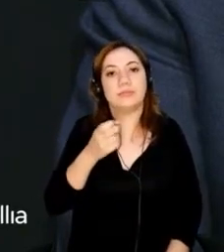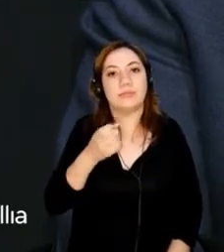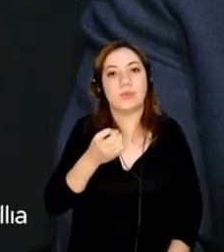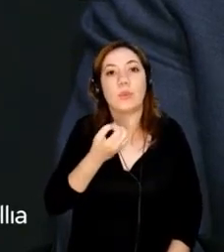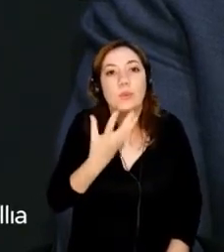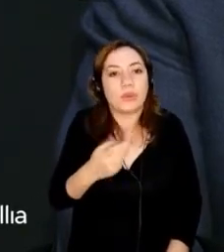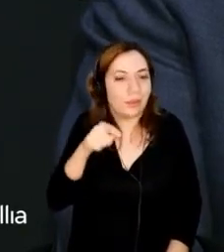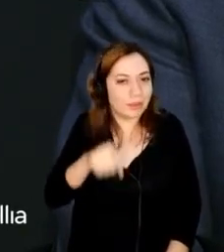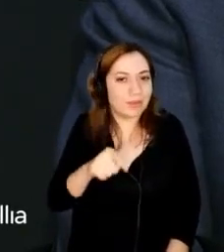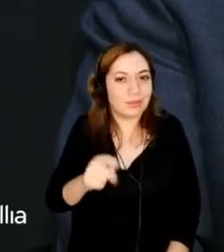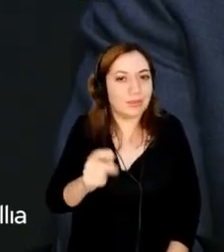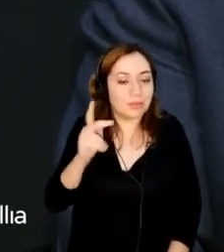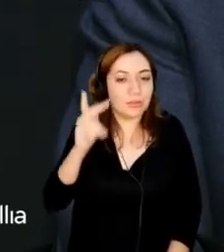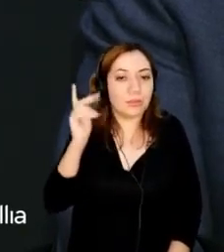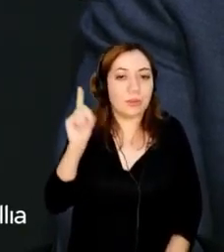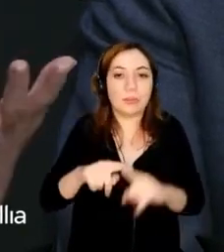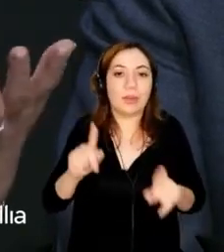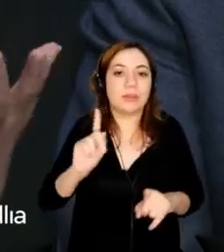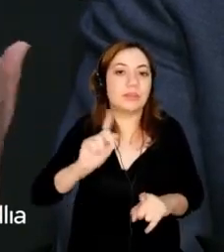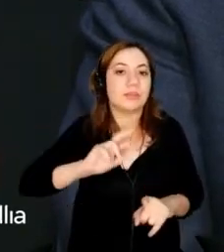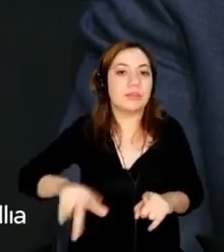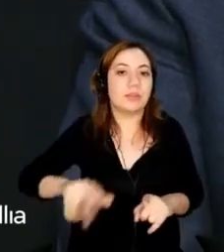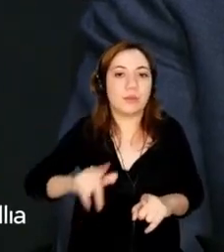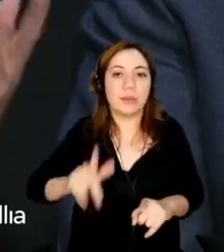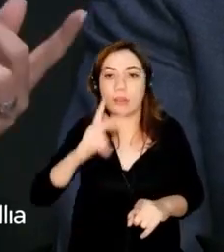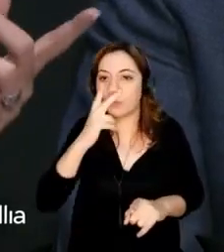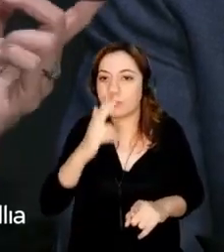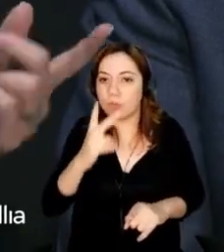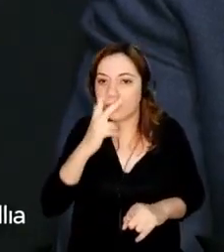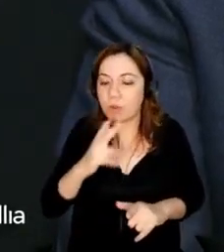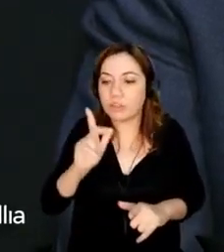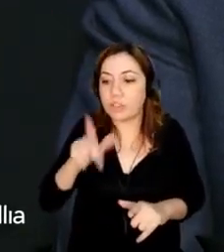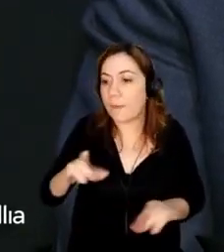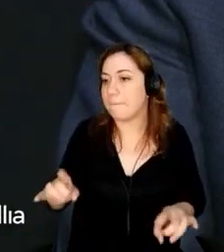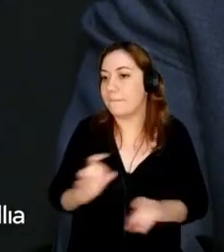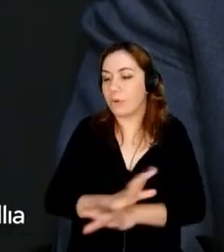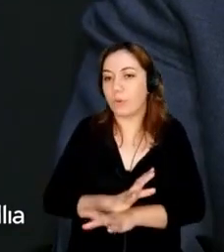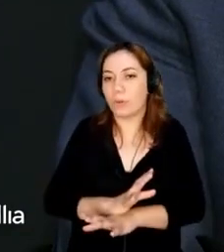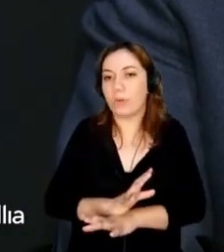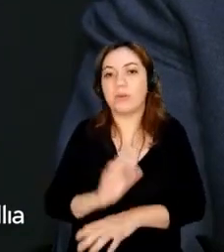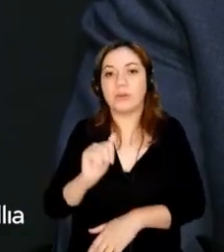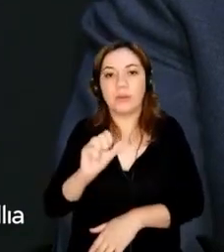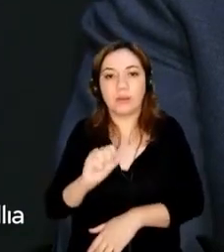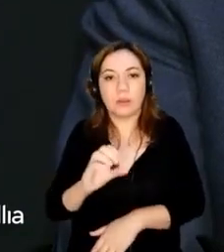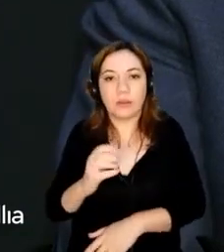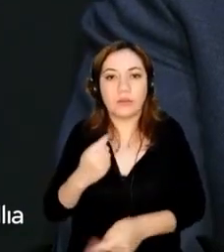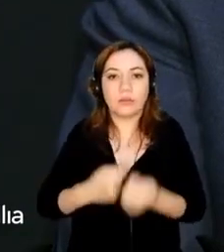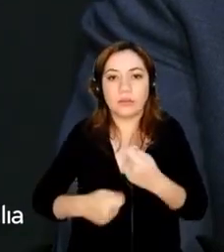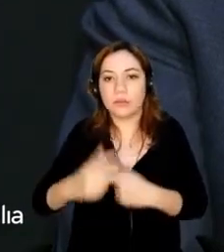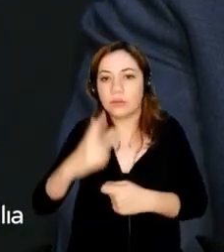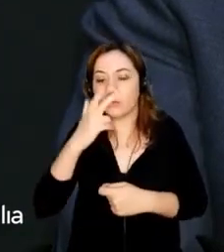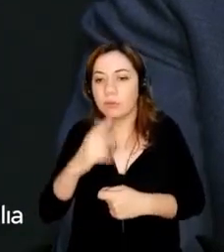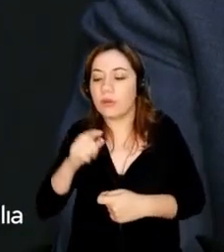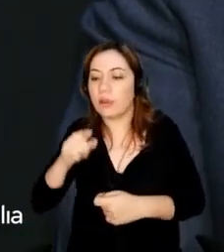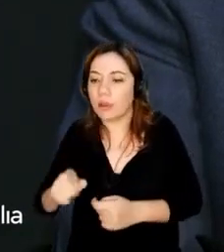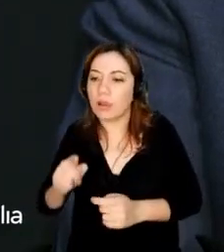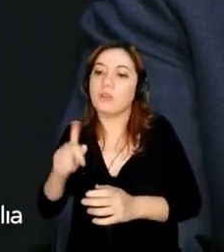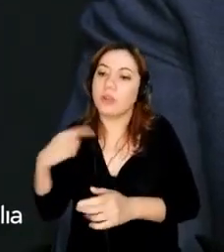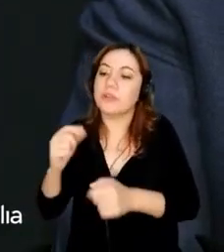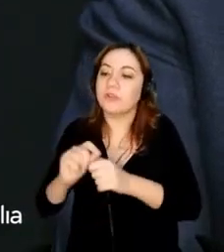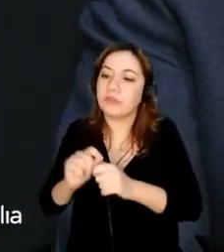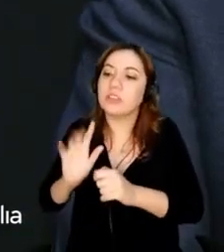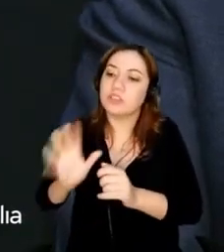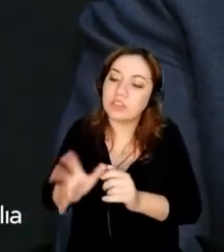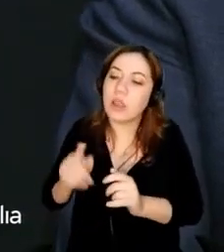business case. Like, we've actually, you know, like I mentioned earlier, done that kind of end-to-end study, and we've really identified where the